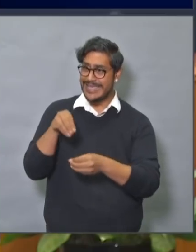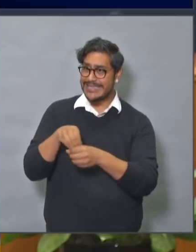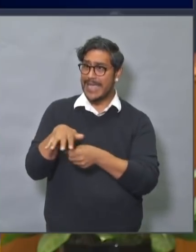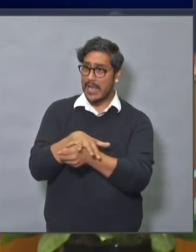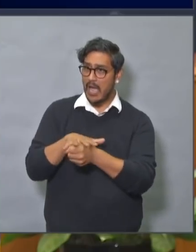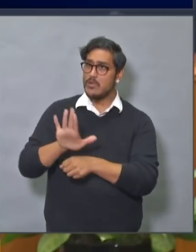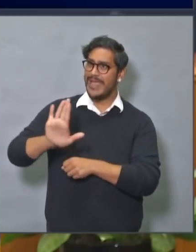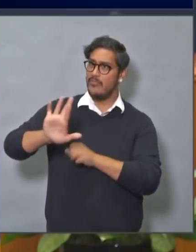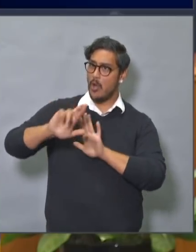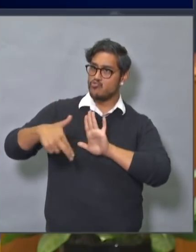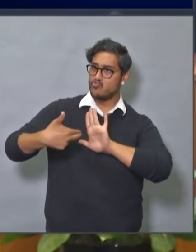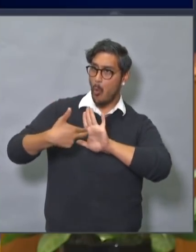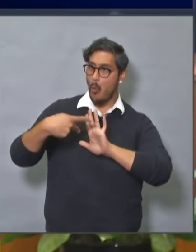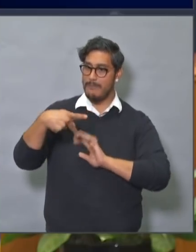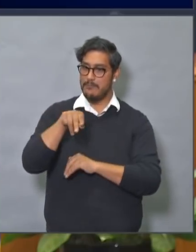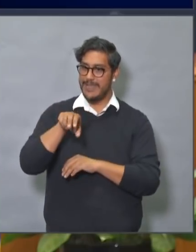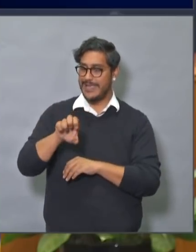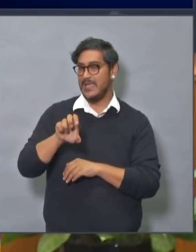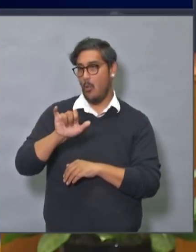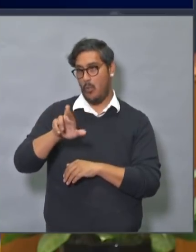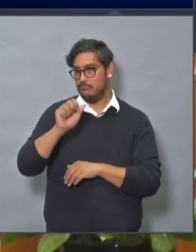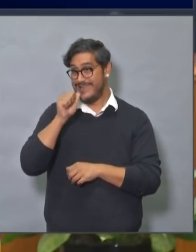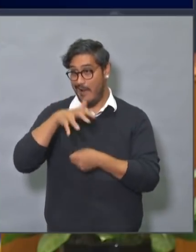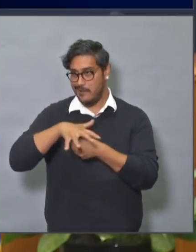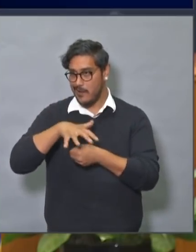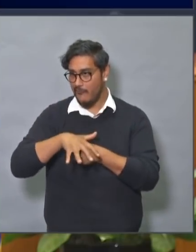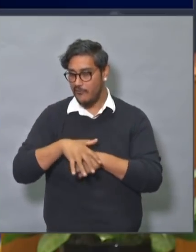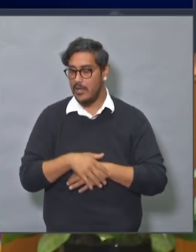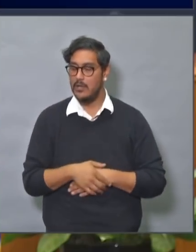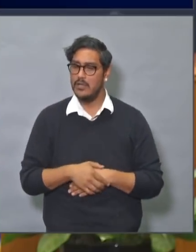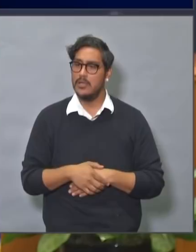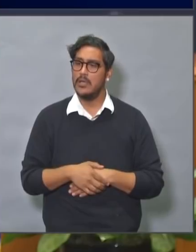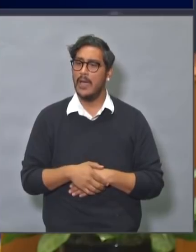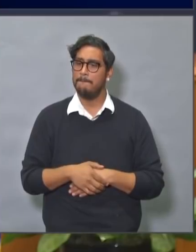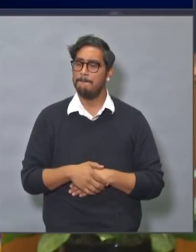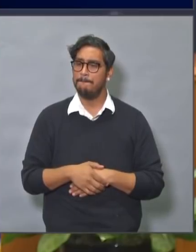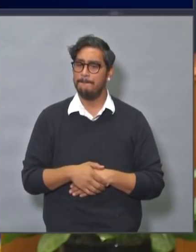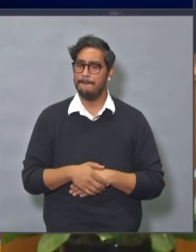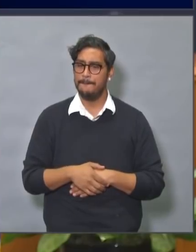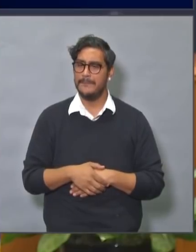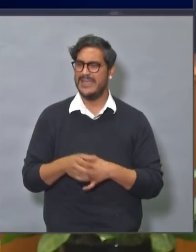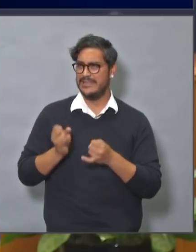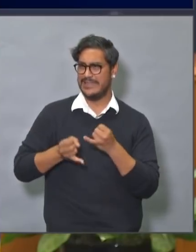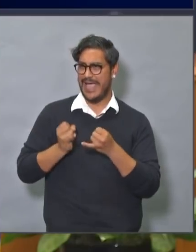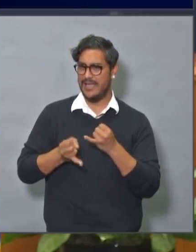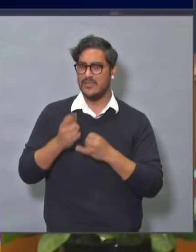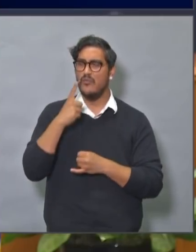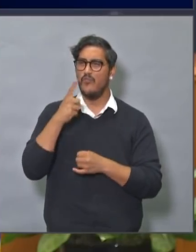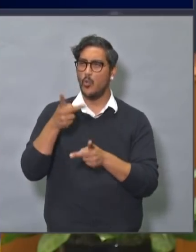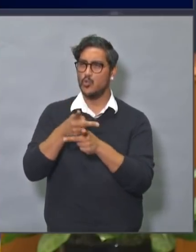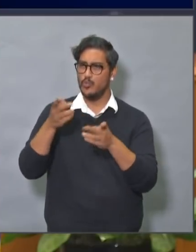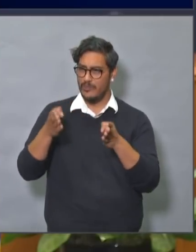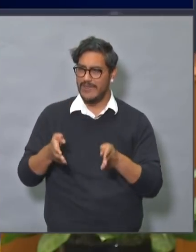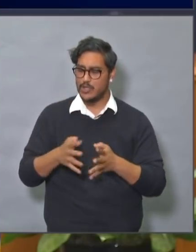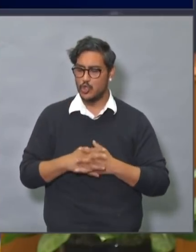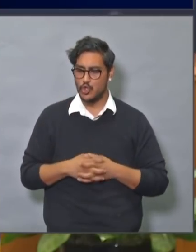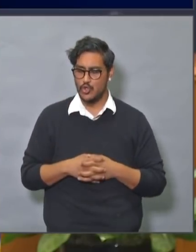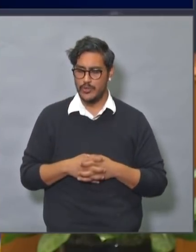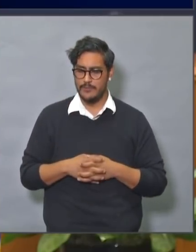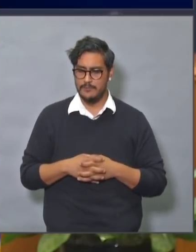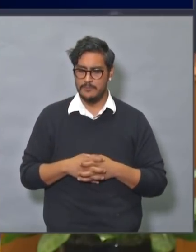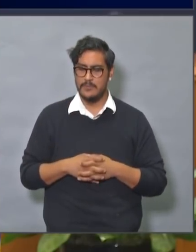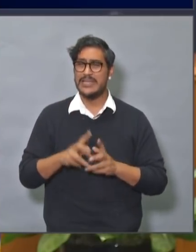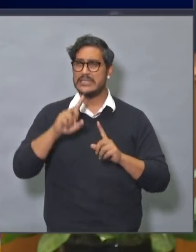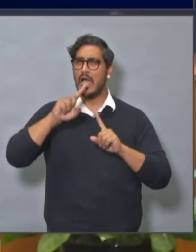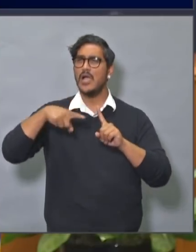that PPE or shortages thereof may be playing? And this last question is for the supervisor. You talked about